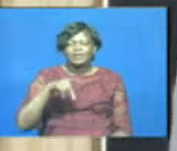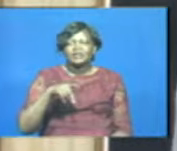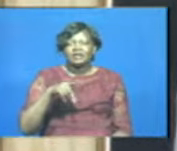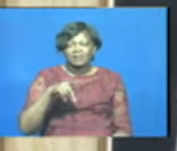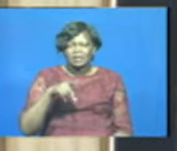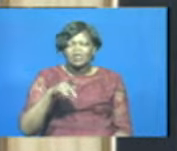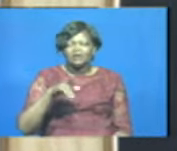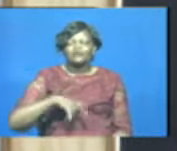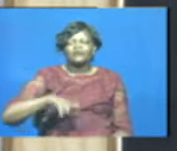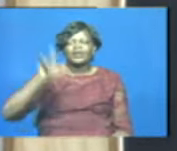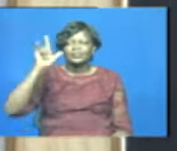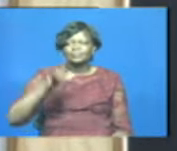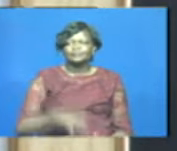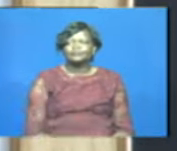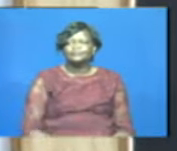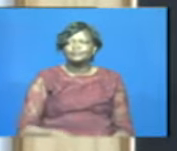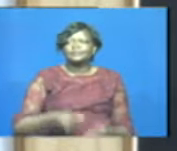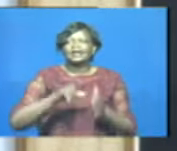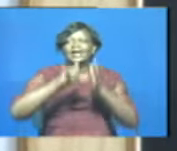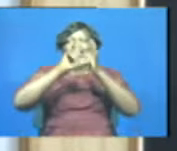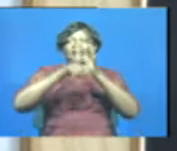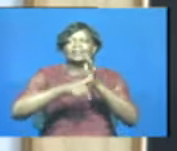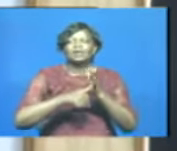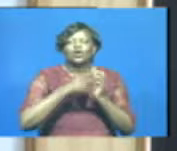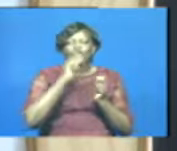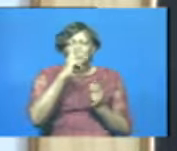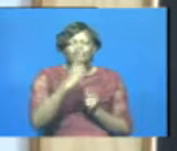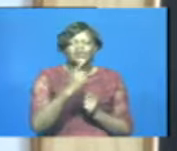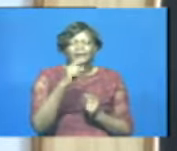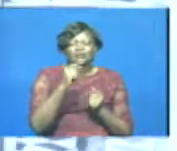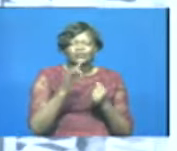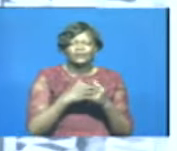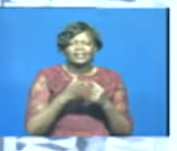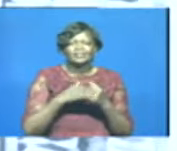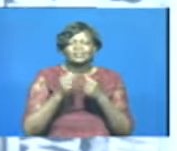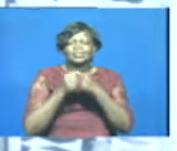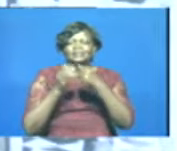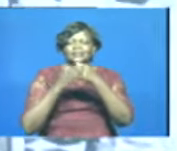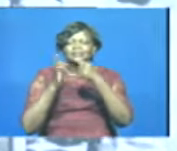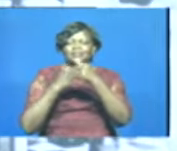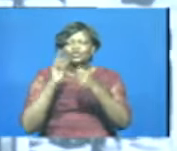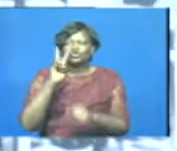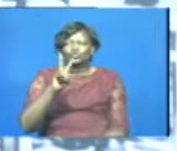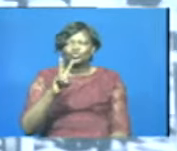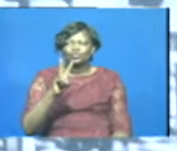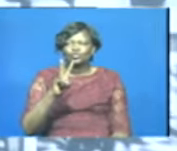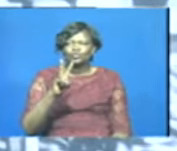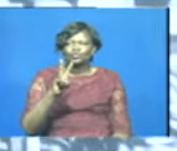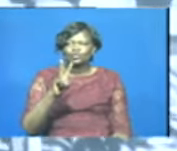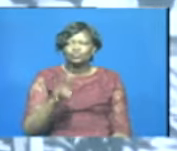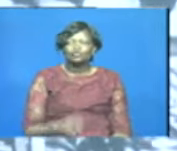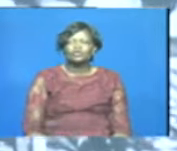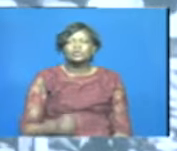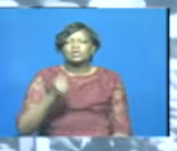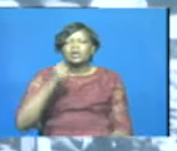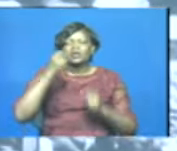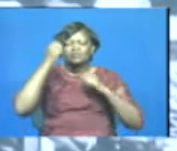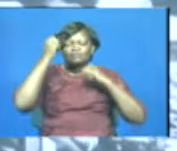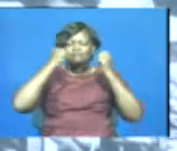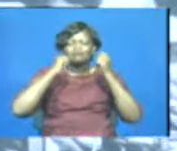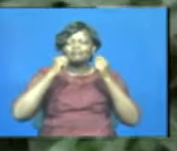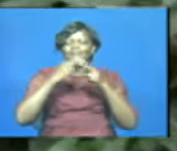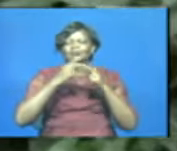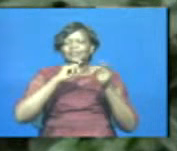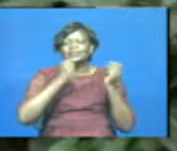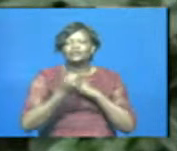flight. Years later, on the 21st of August 1982, the name Kenya Air Force changed to 82